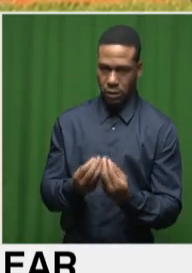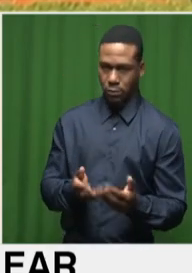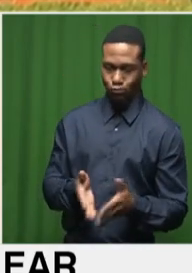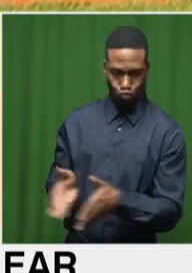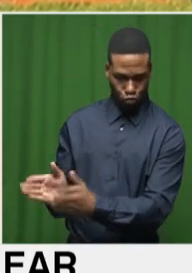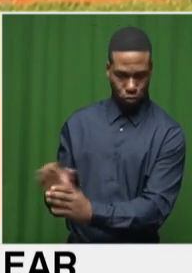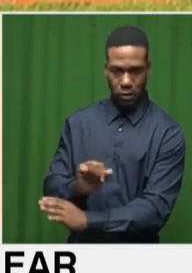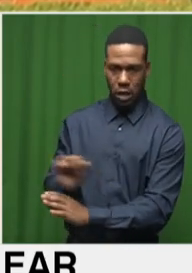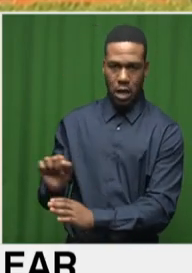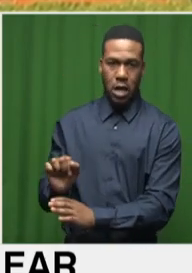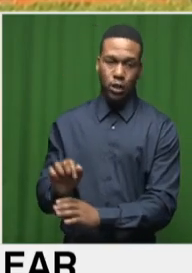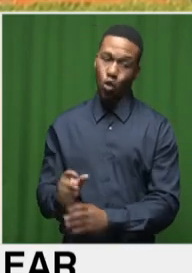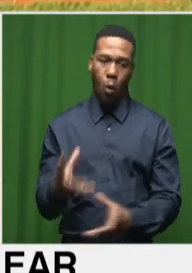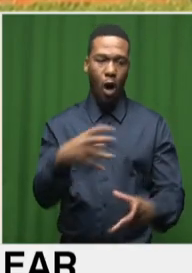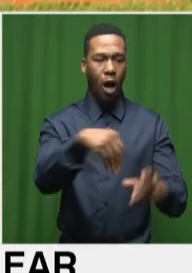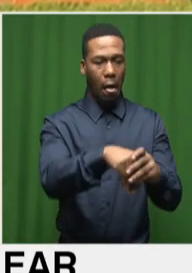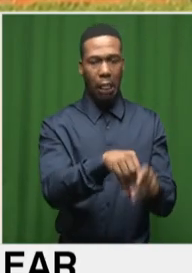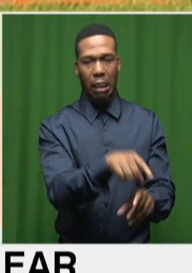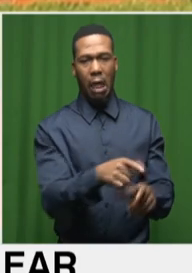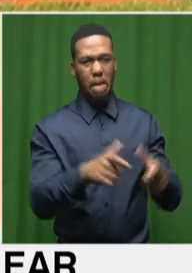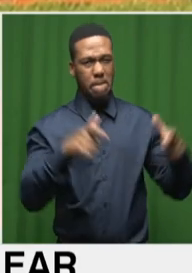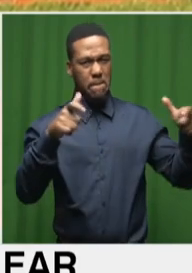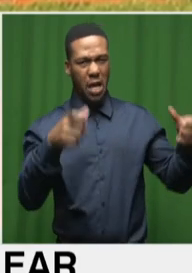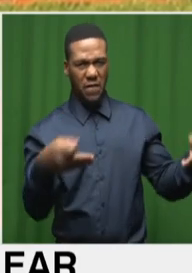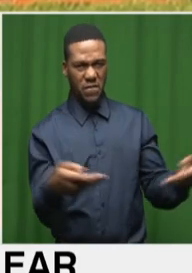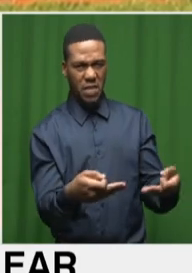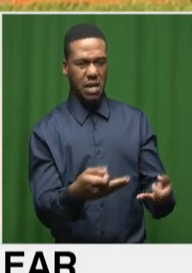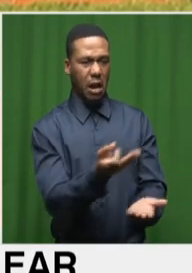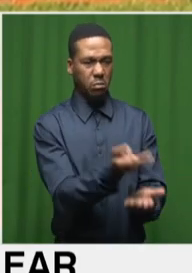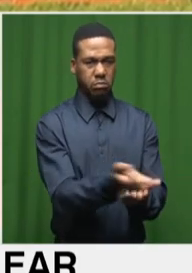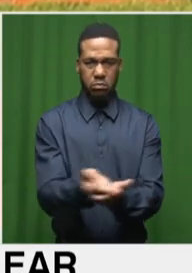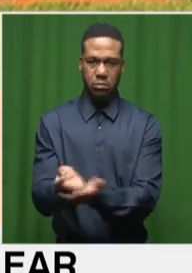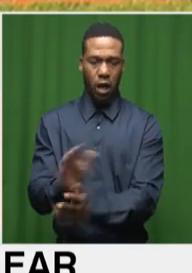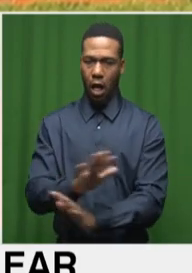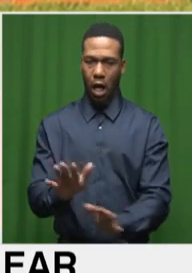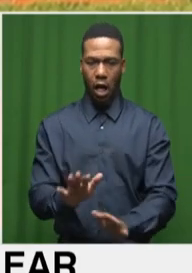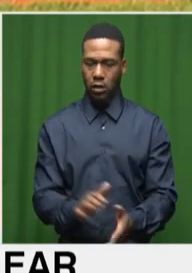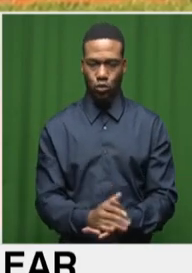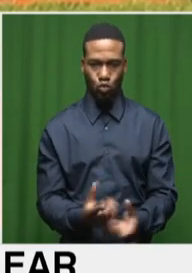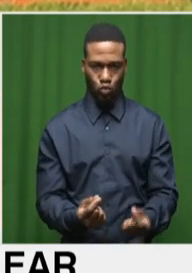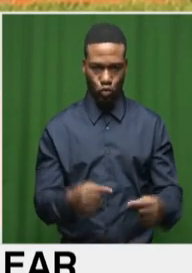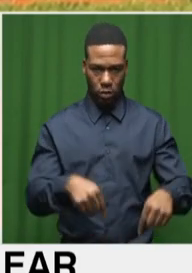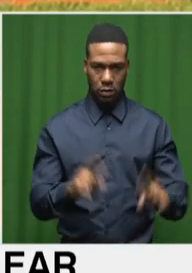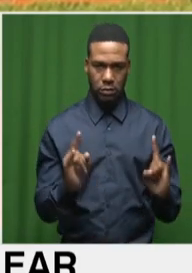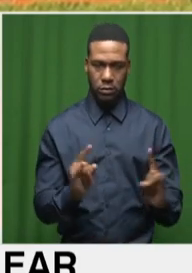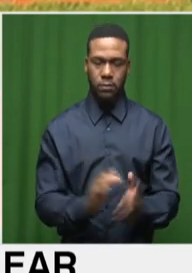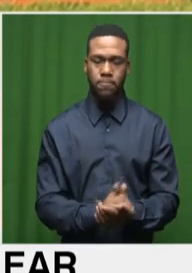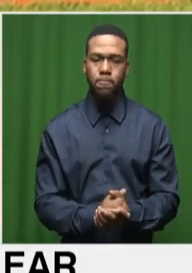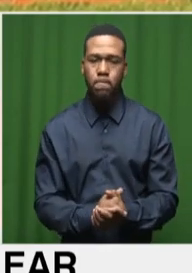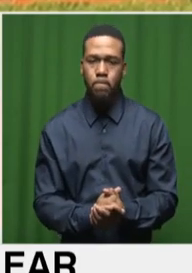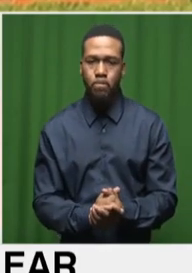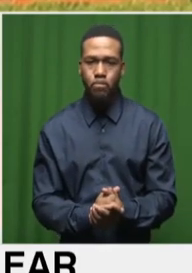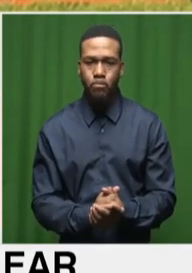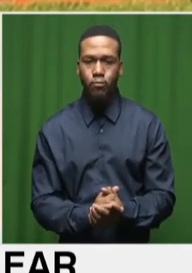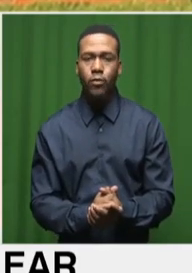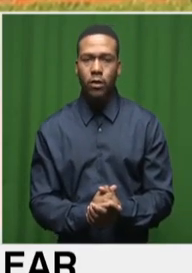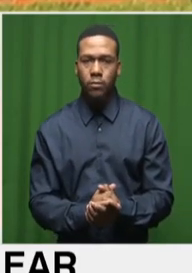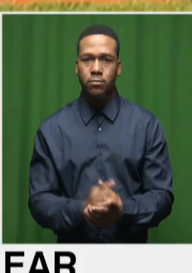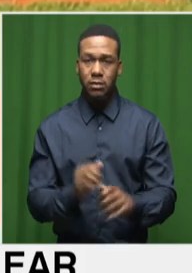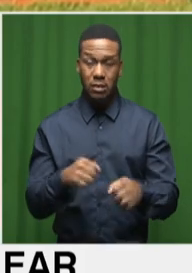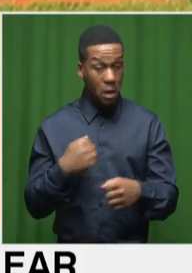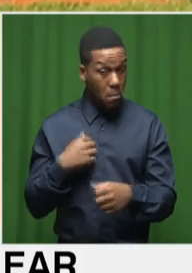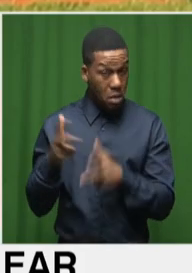particular, you know, this particular mass funeral that is happening here at the Tafelkop Stadium. So that's what that is. The word